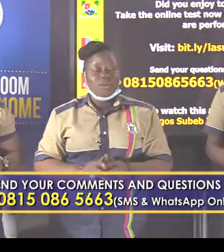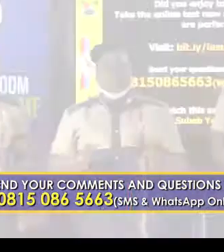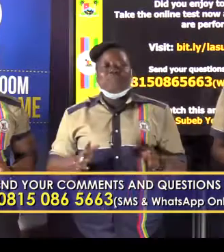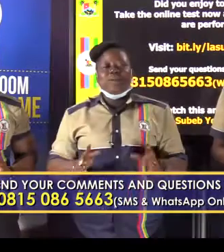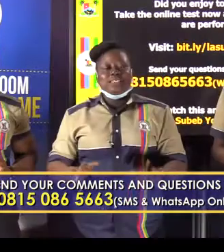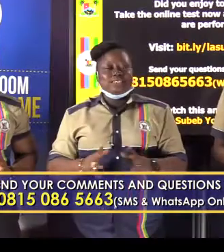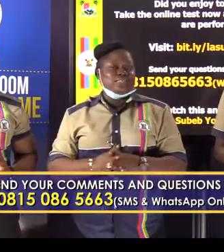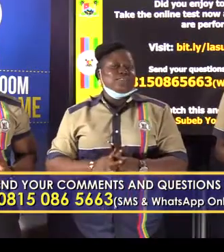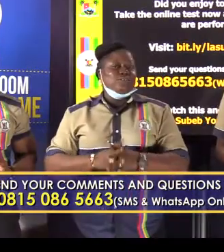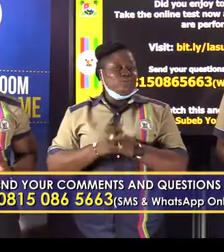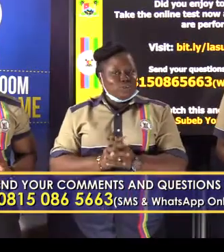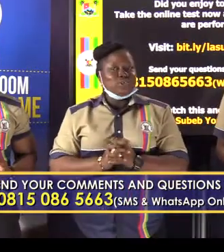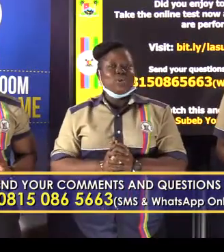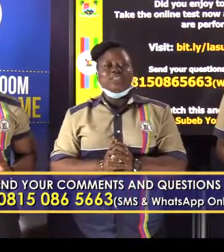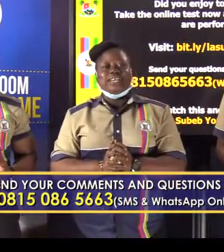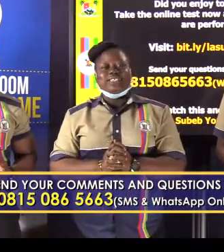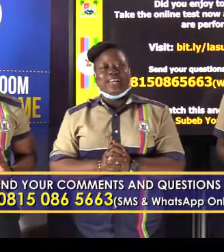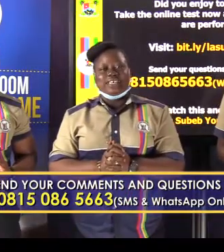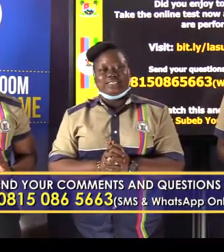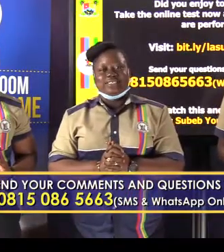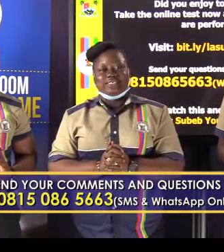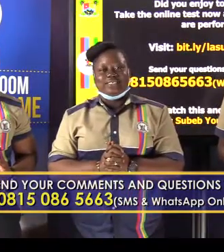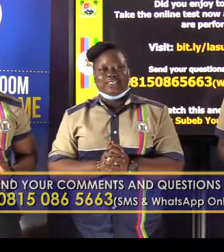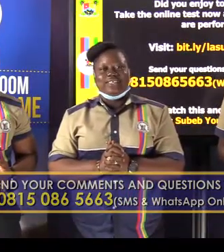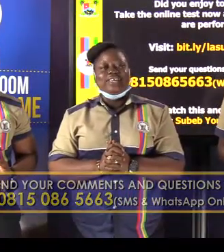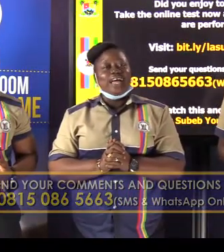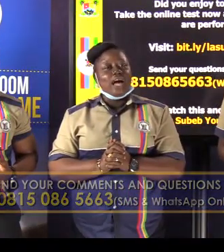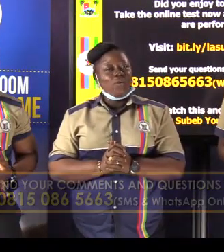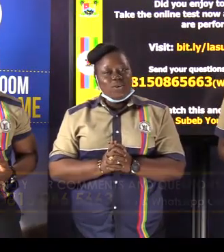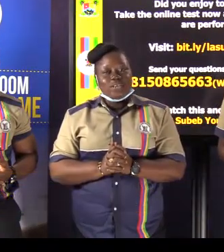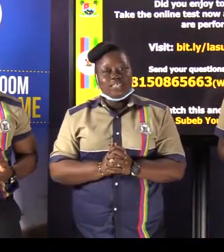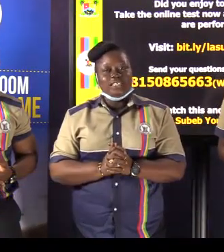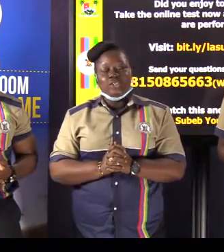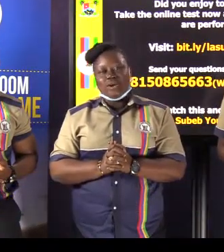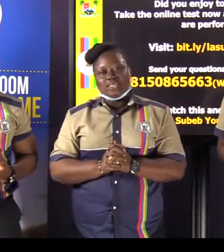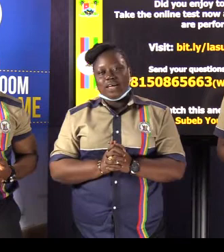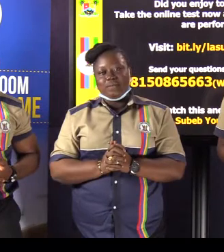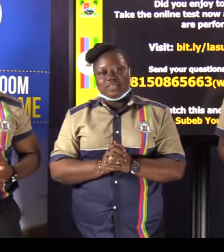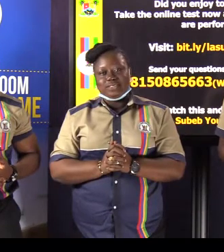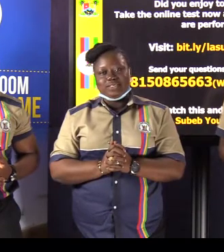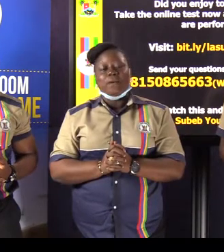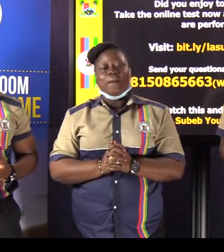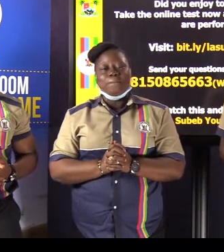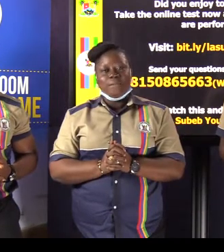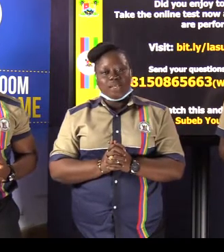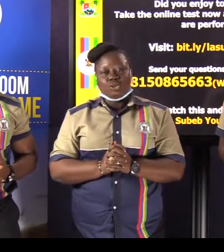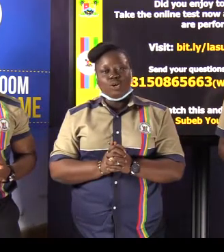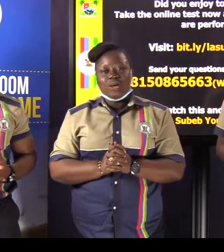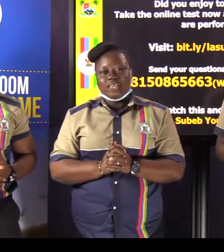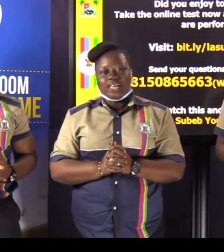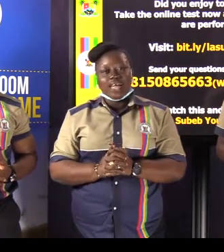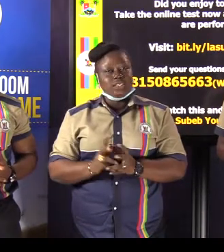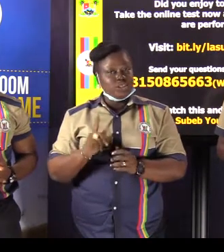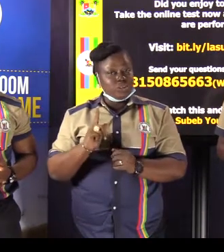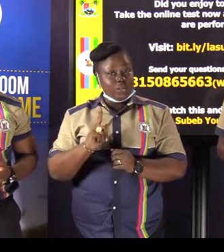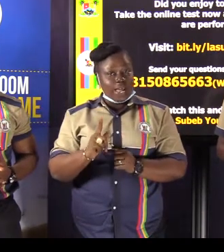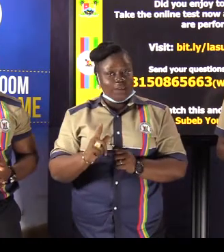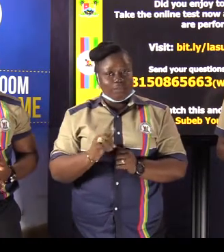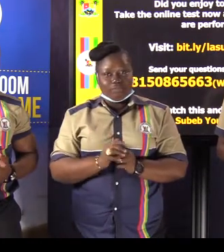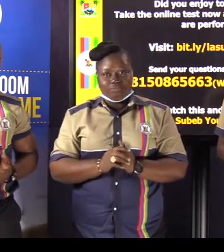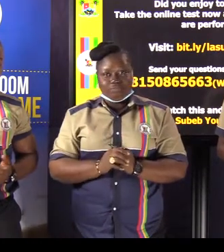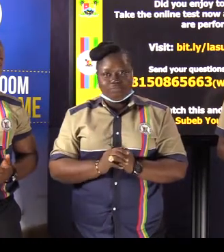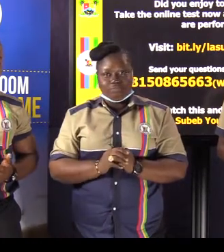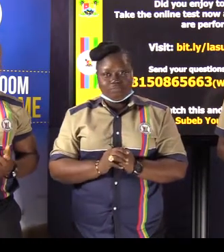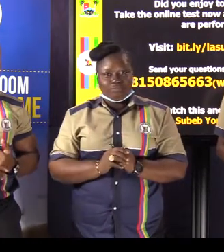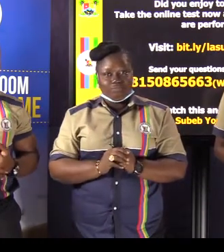5663. Please do not call that line. And when you're sending your assignments, make sure you indicate your